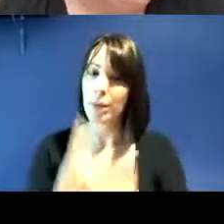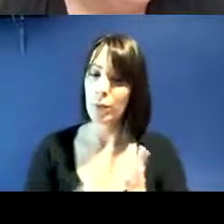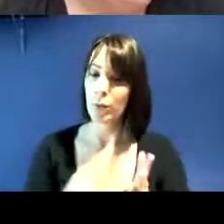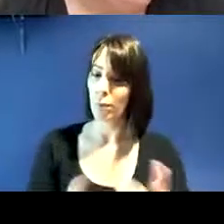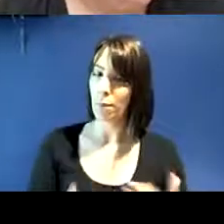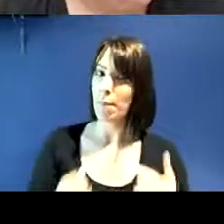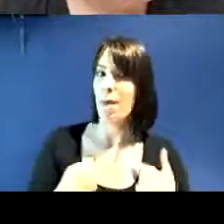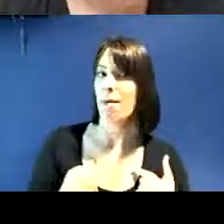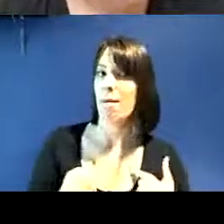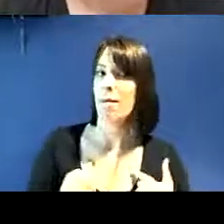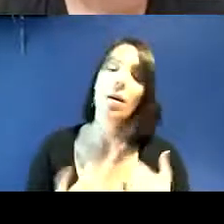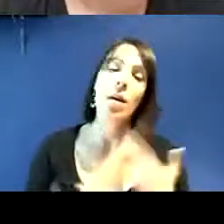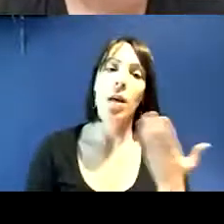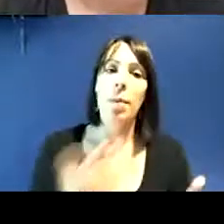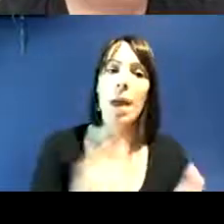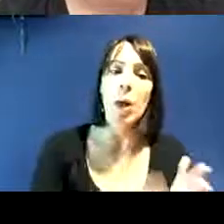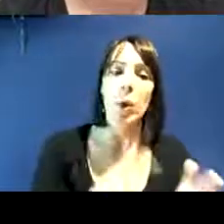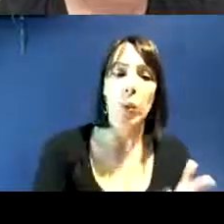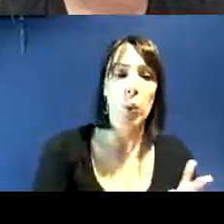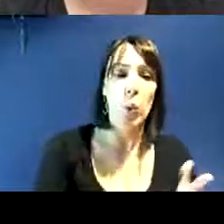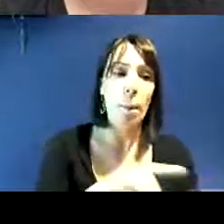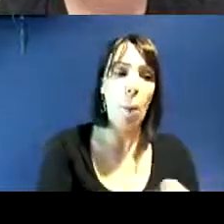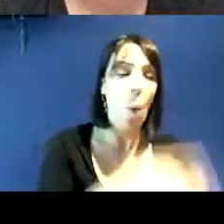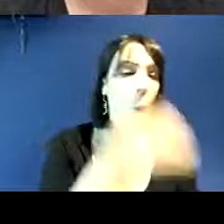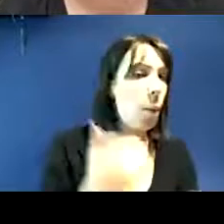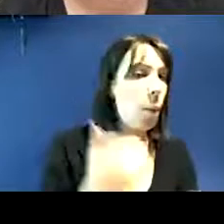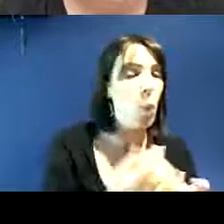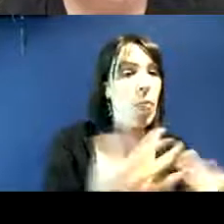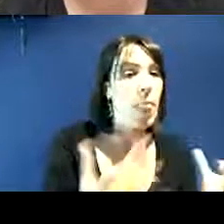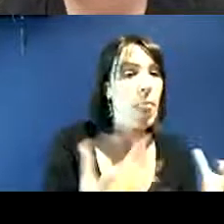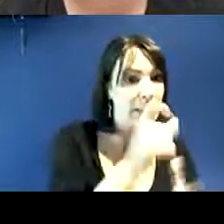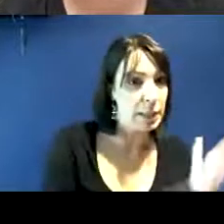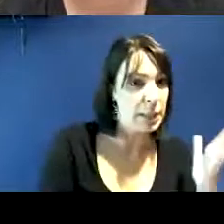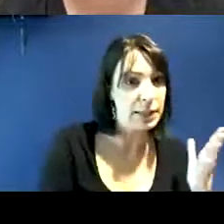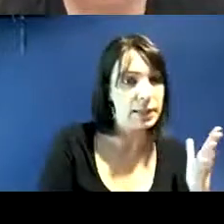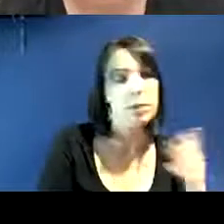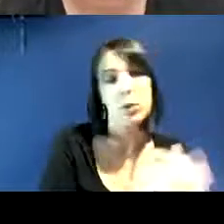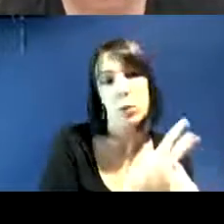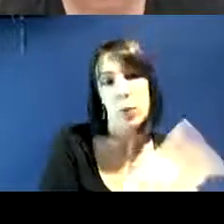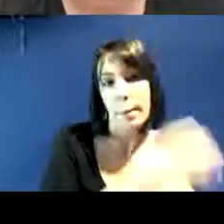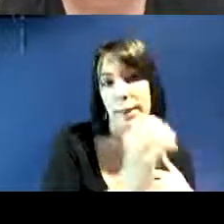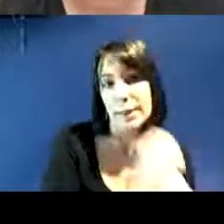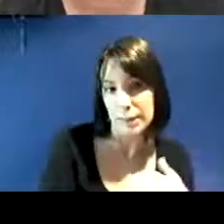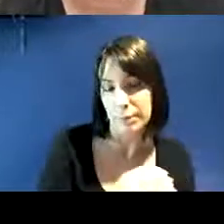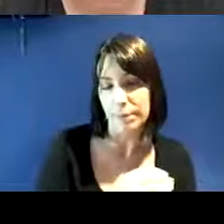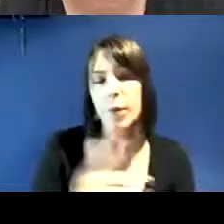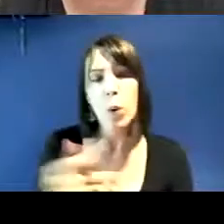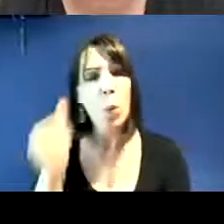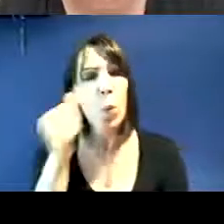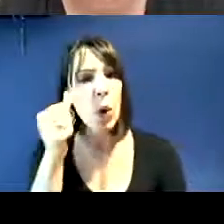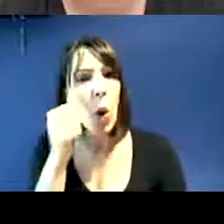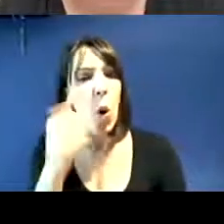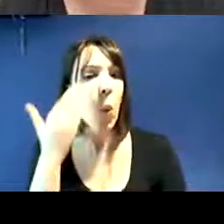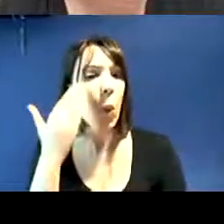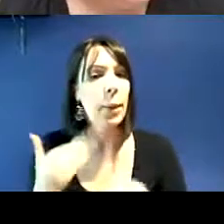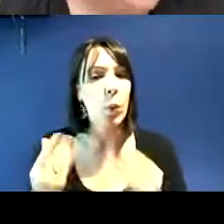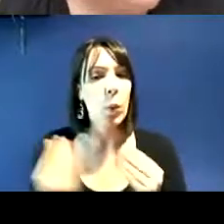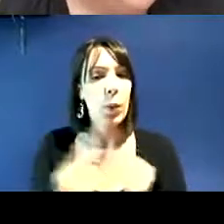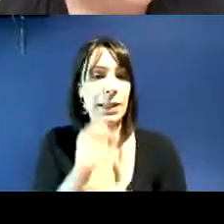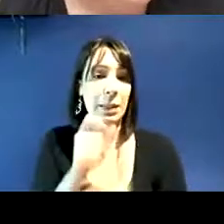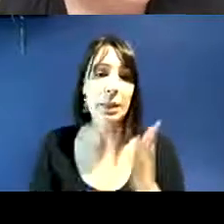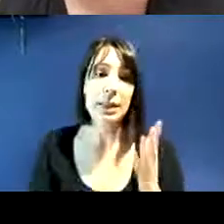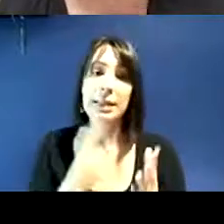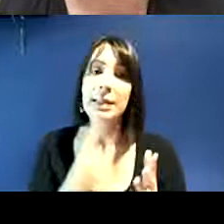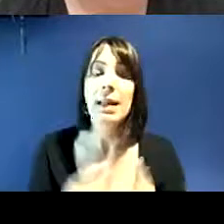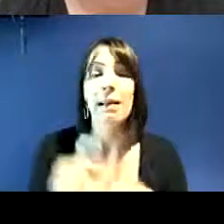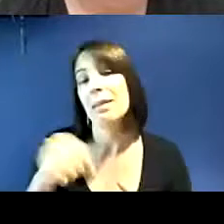disability. We know that 33% of women with disability report experiencing sexual violence,